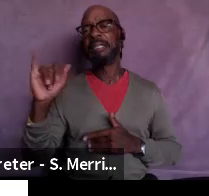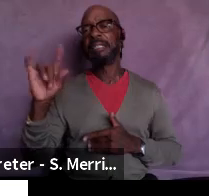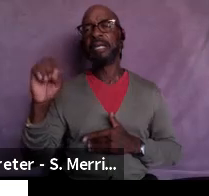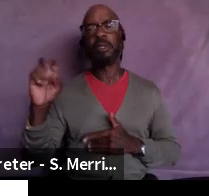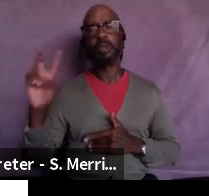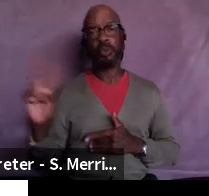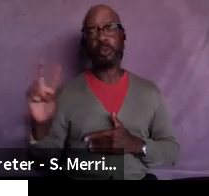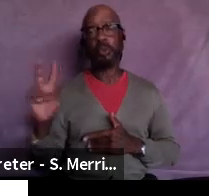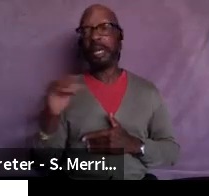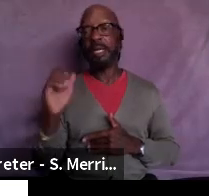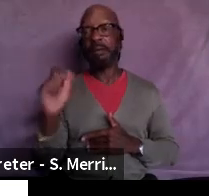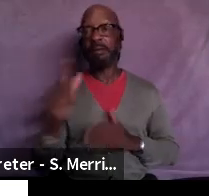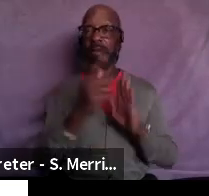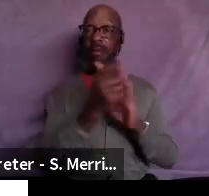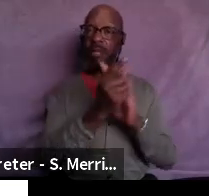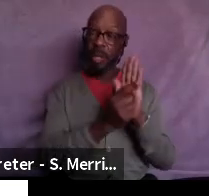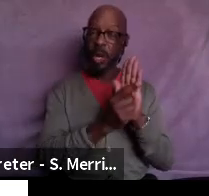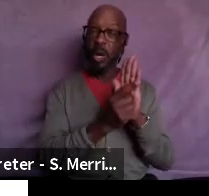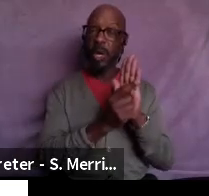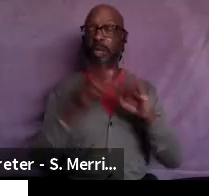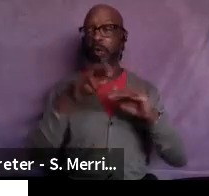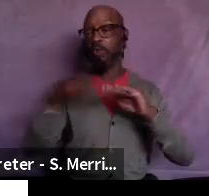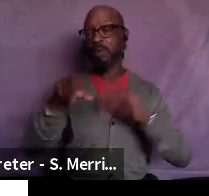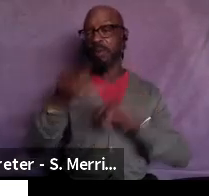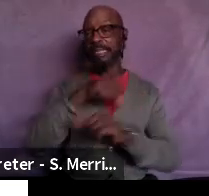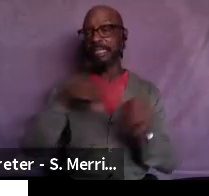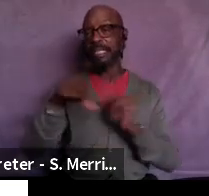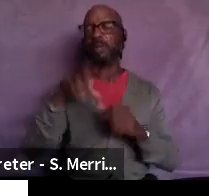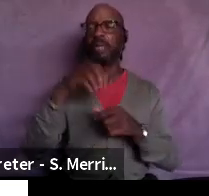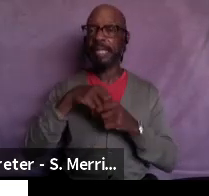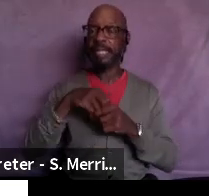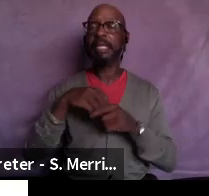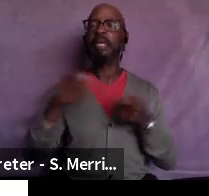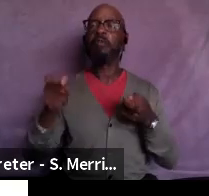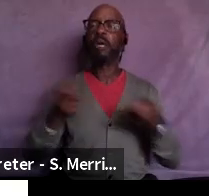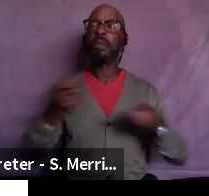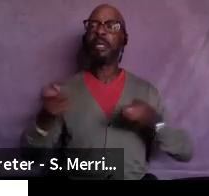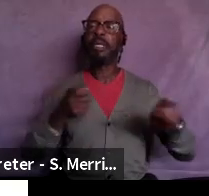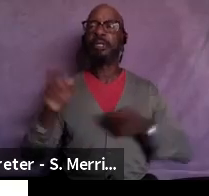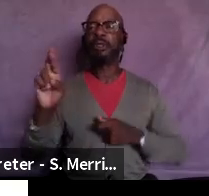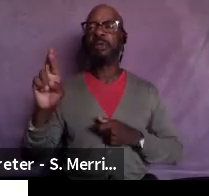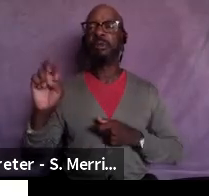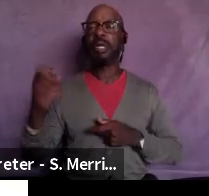of the laws reference each other in the regulations.